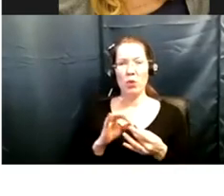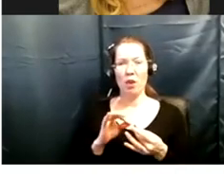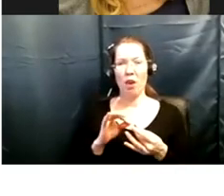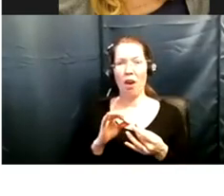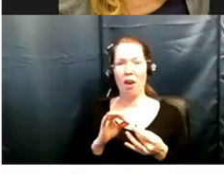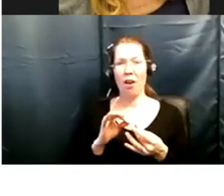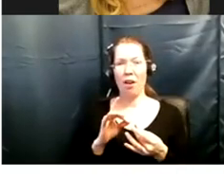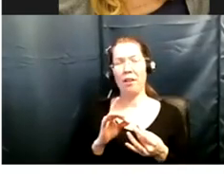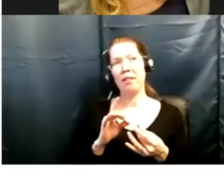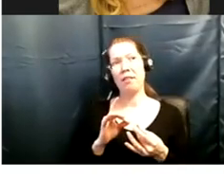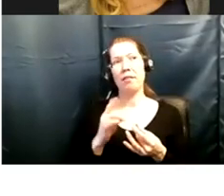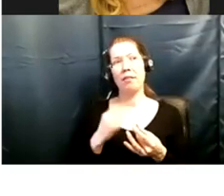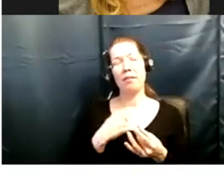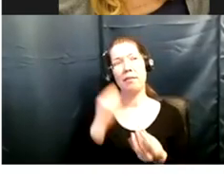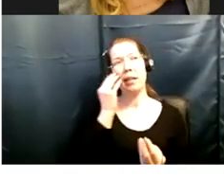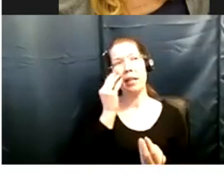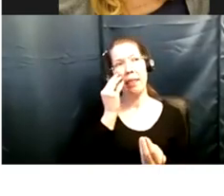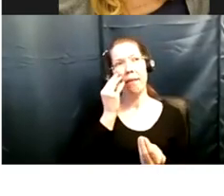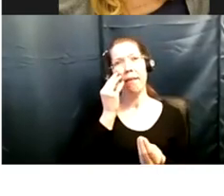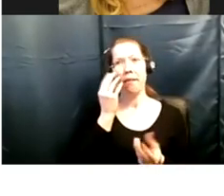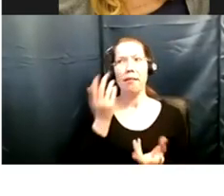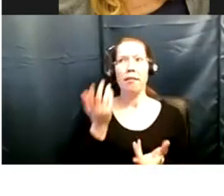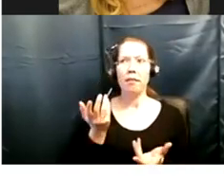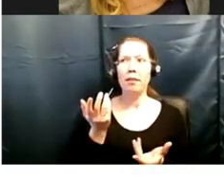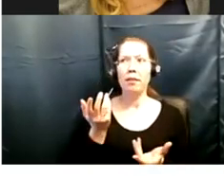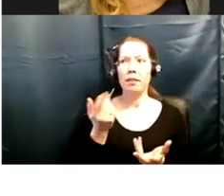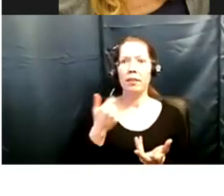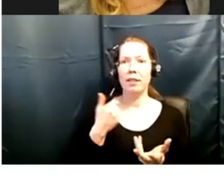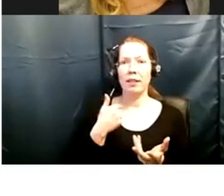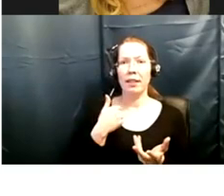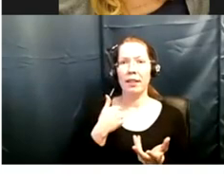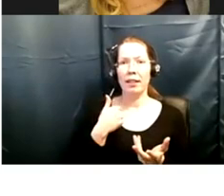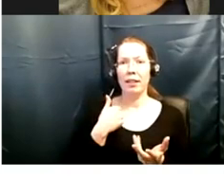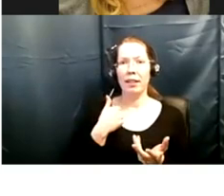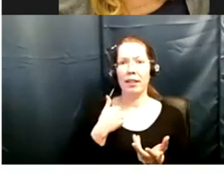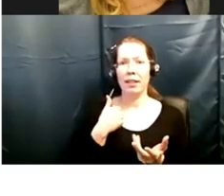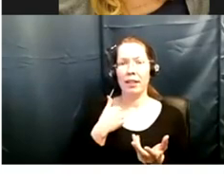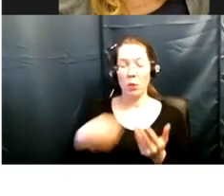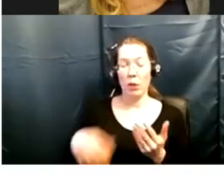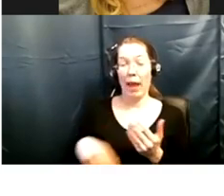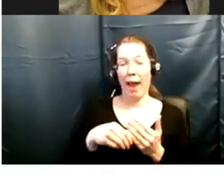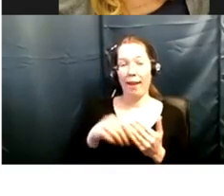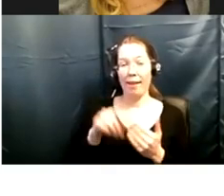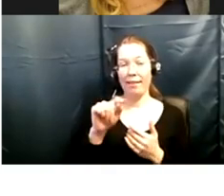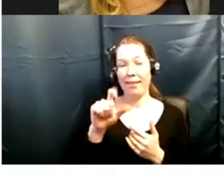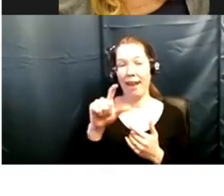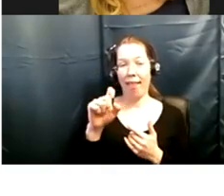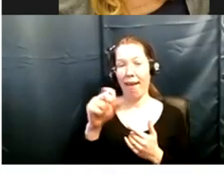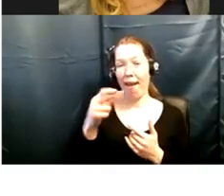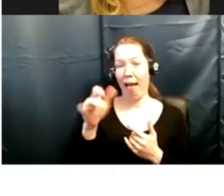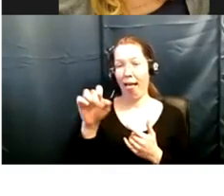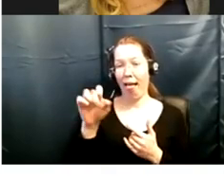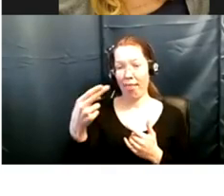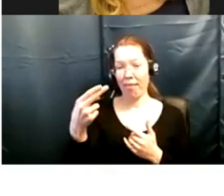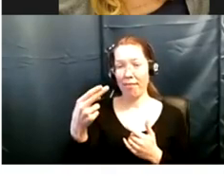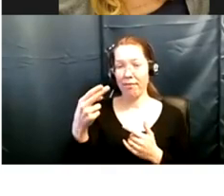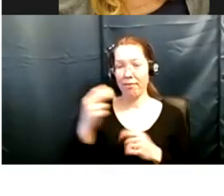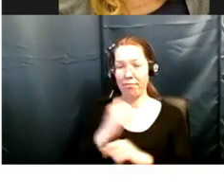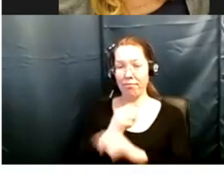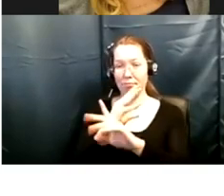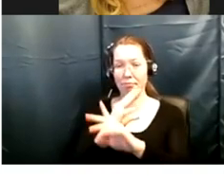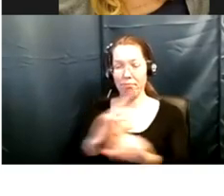was thinking, as we added the telehealth thing on there and bringing that question